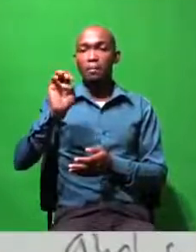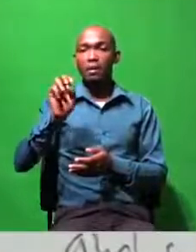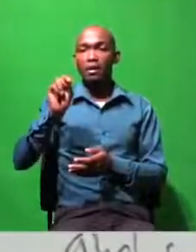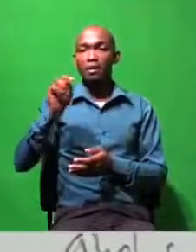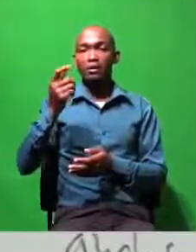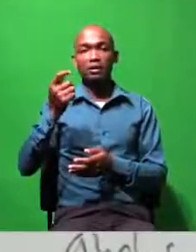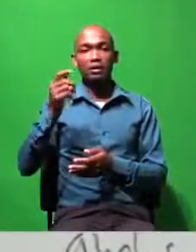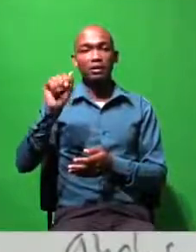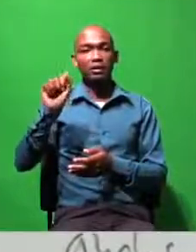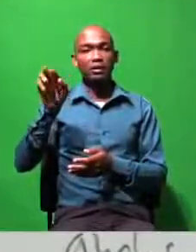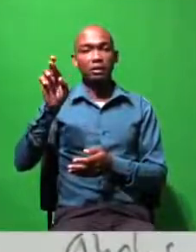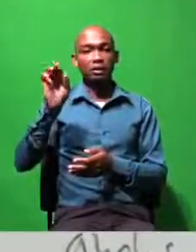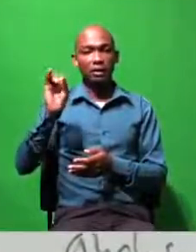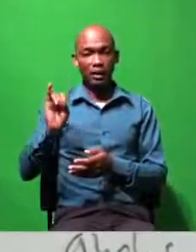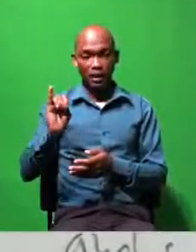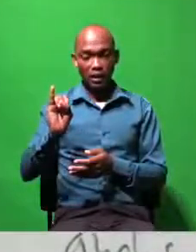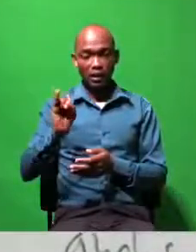angles.